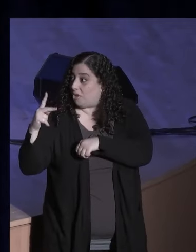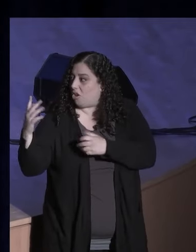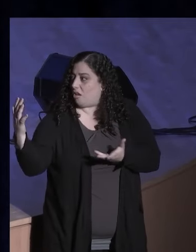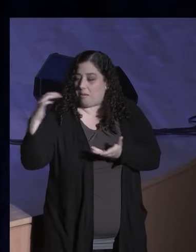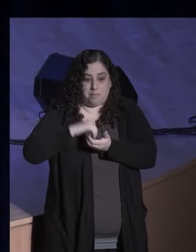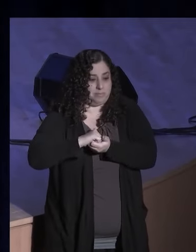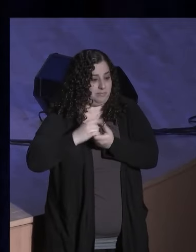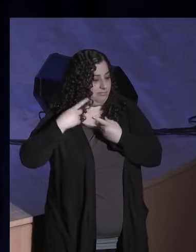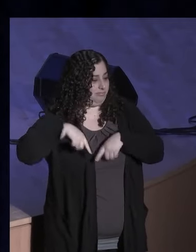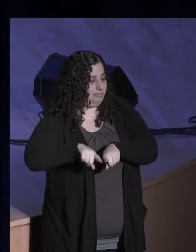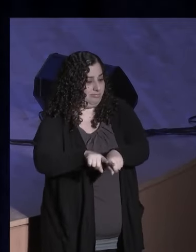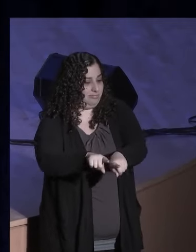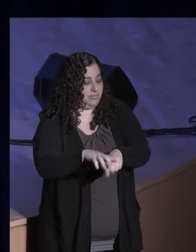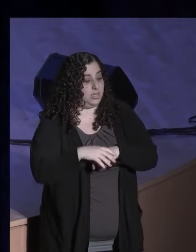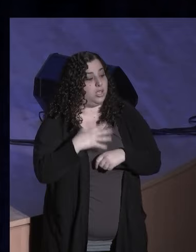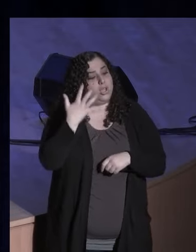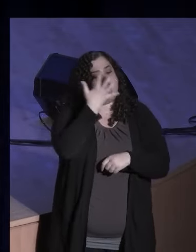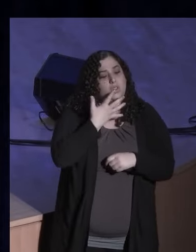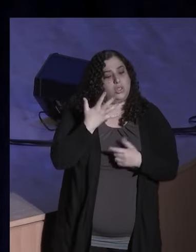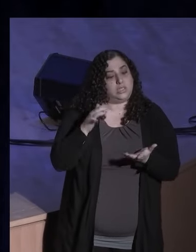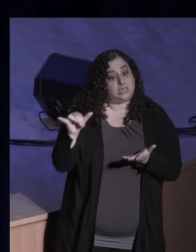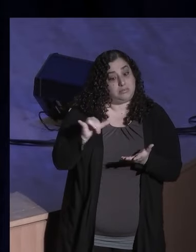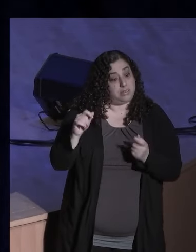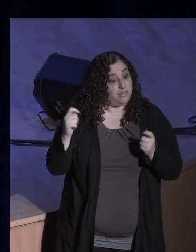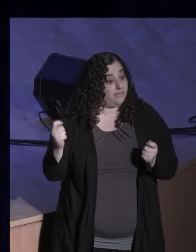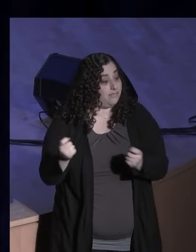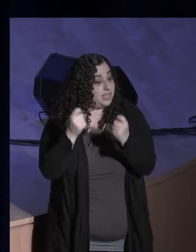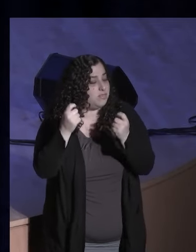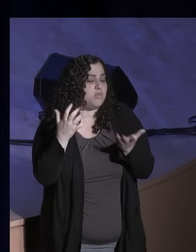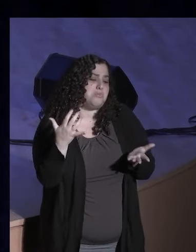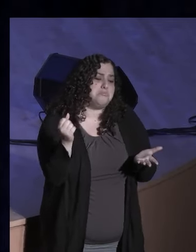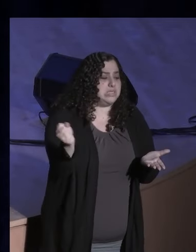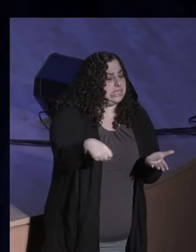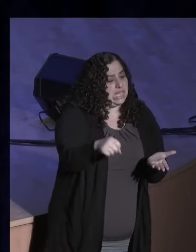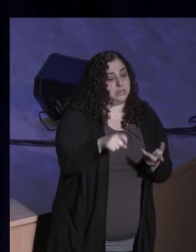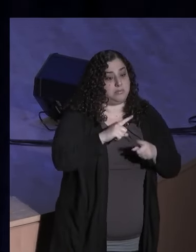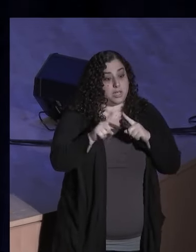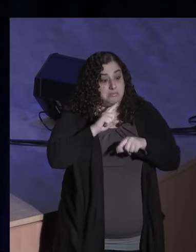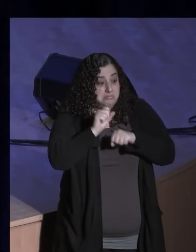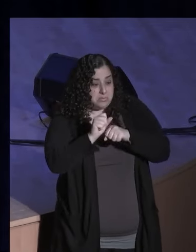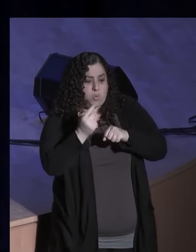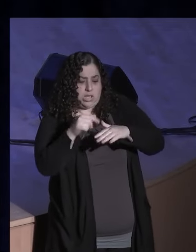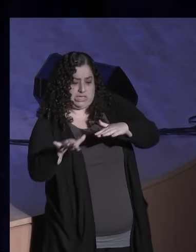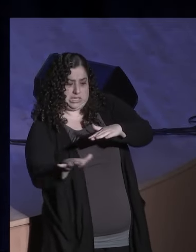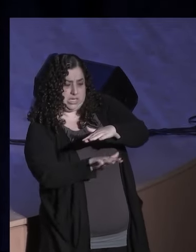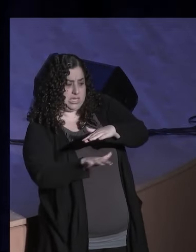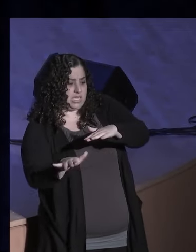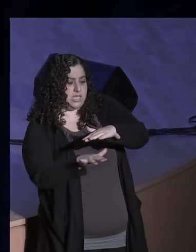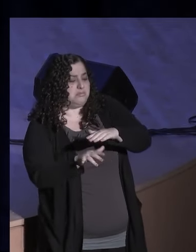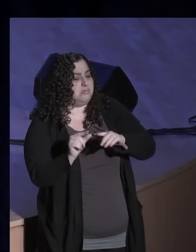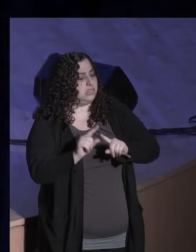but what it really is an incubator with programs that have generated city, county,